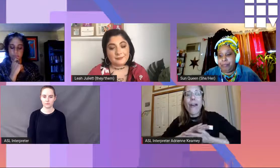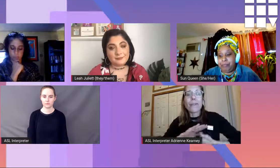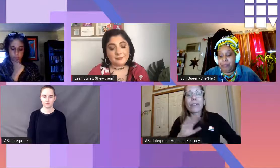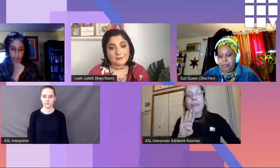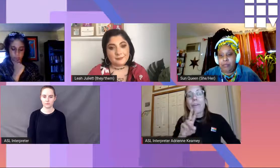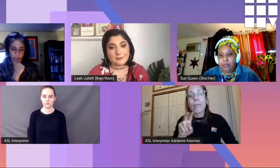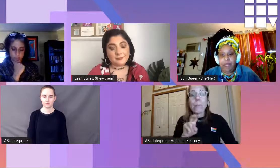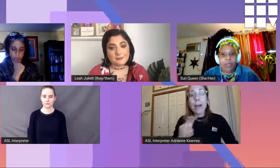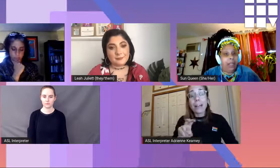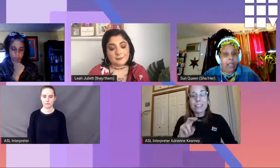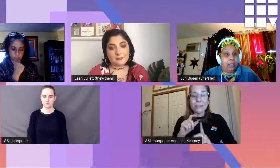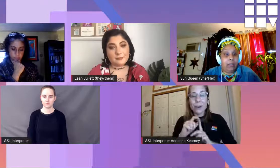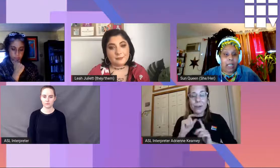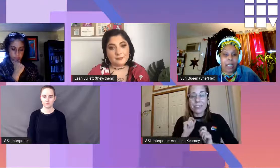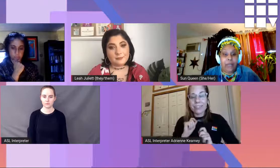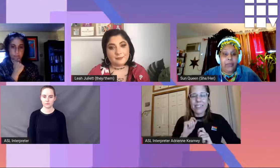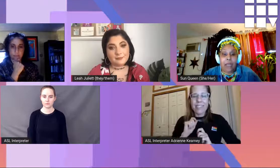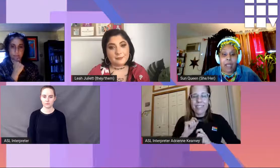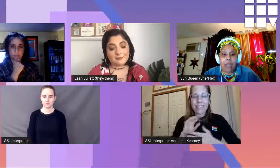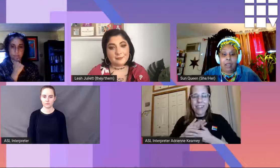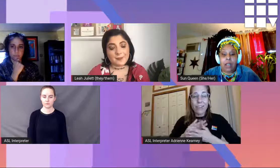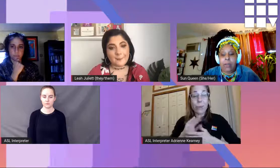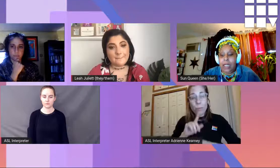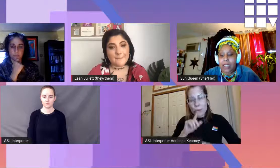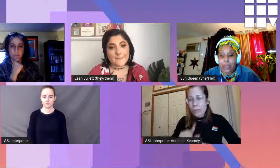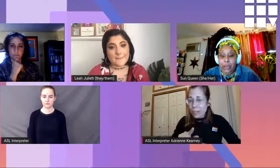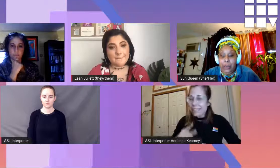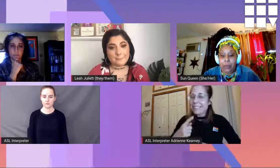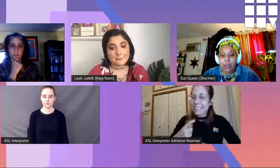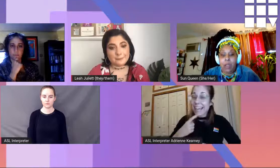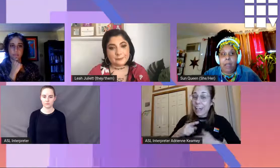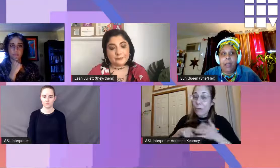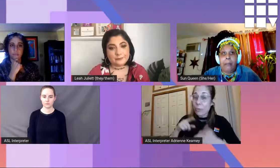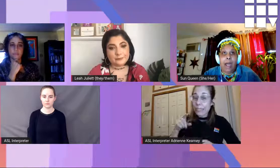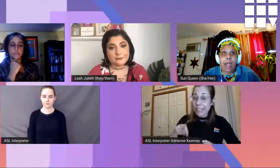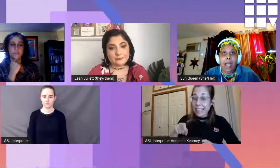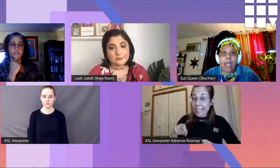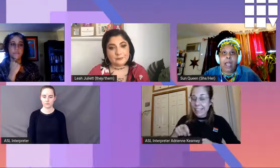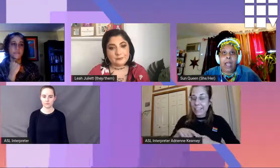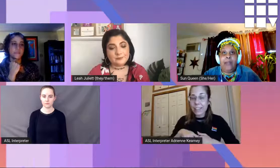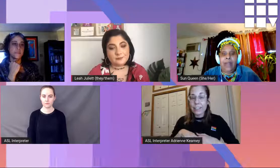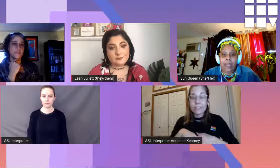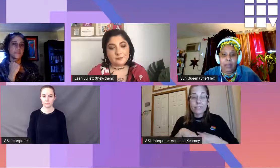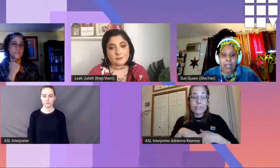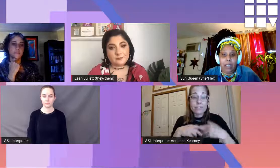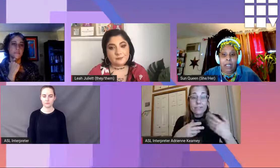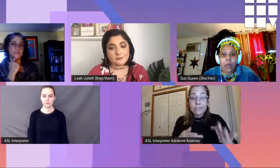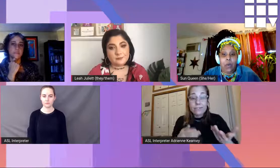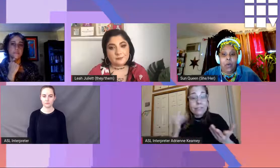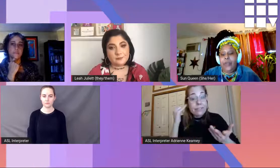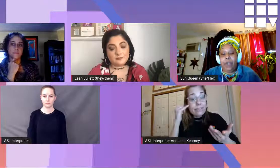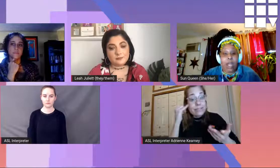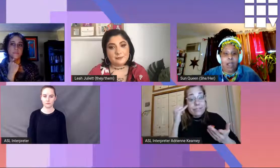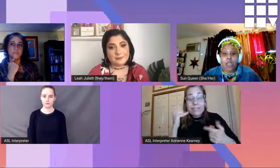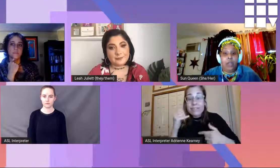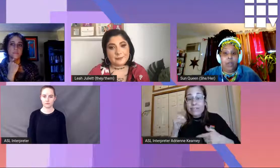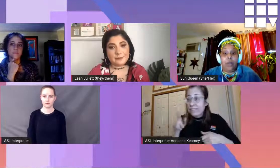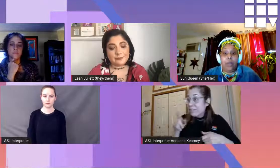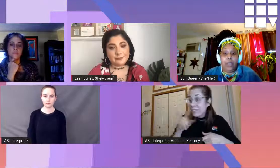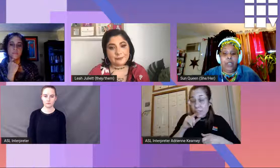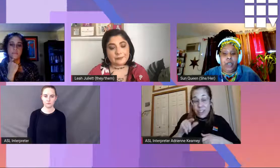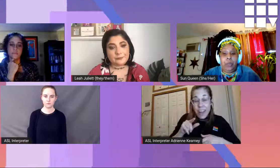um so yeah, like, if you're not committed to my advancement, or if you're